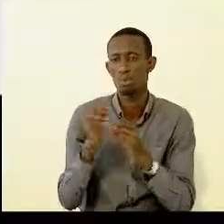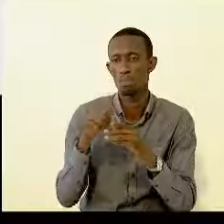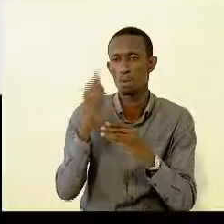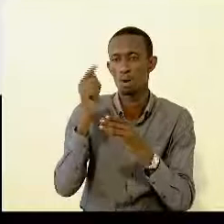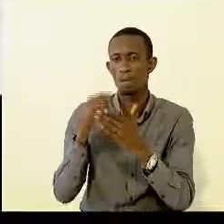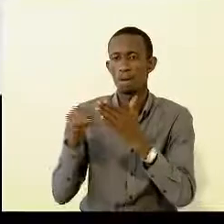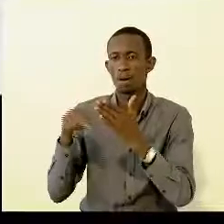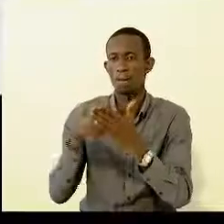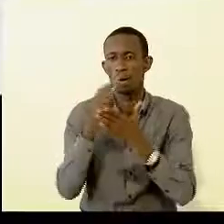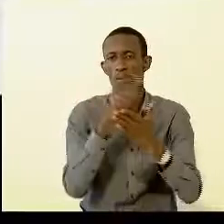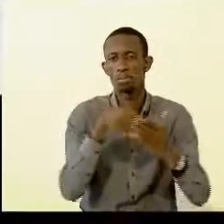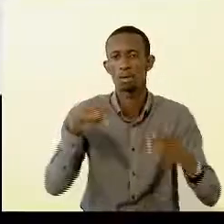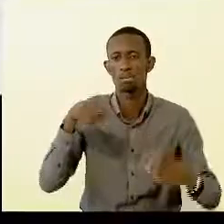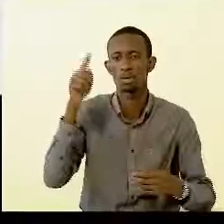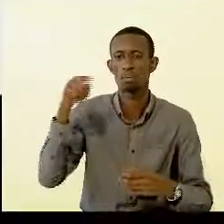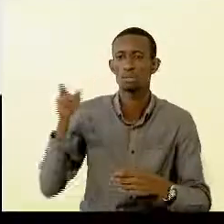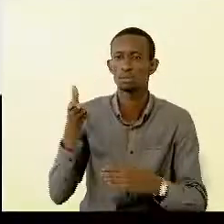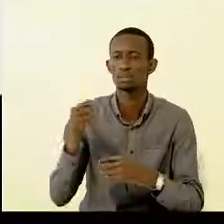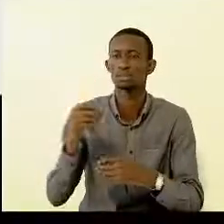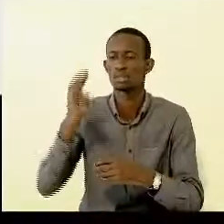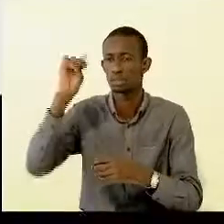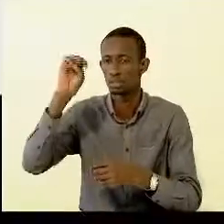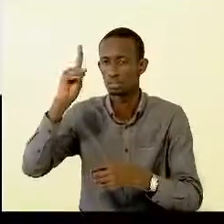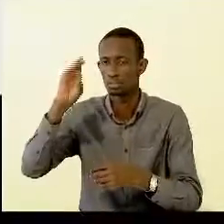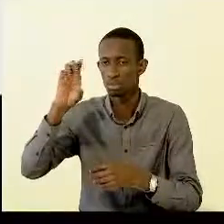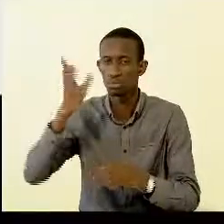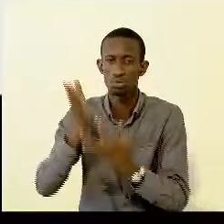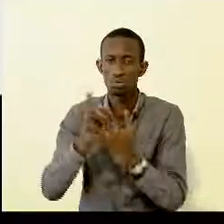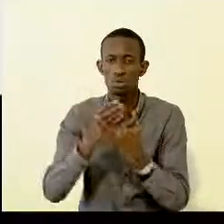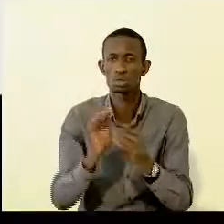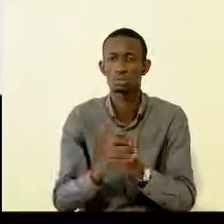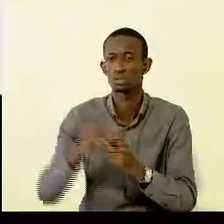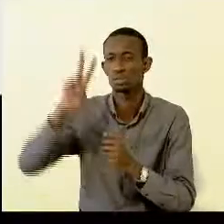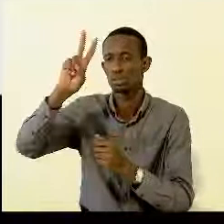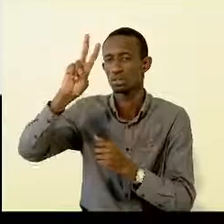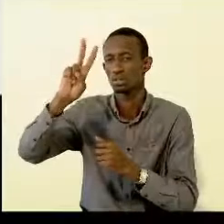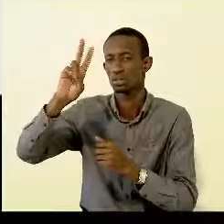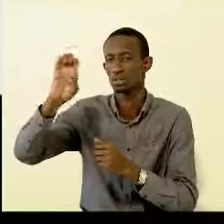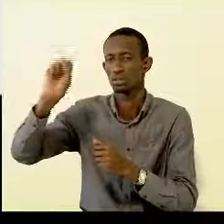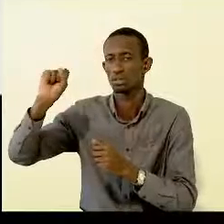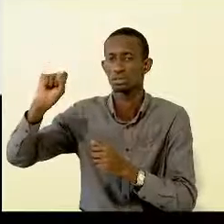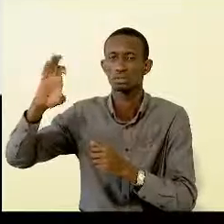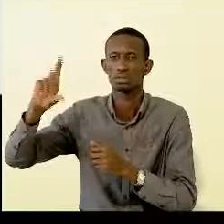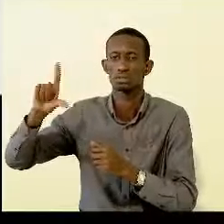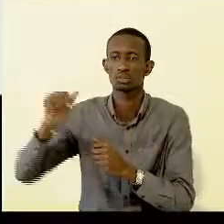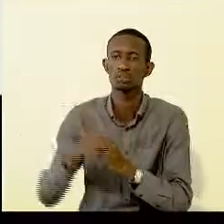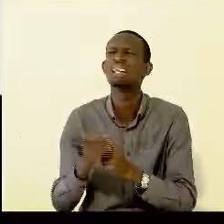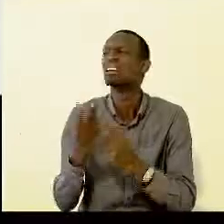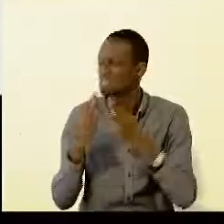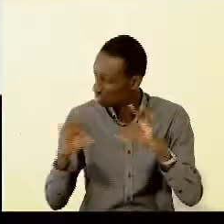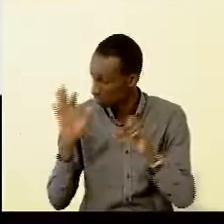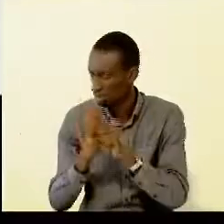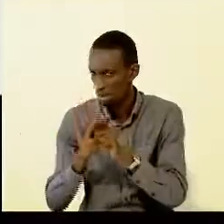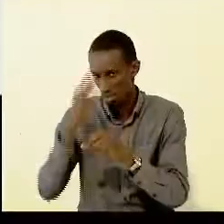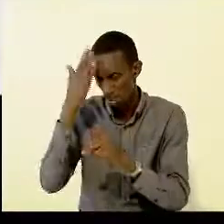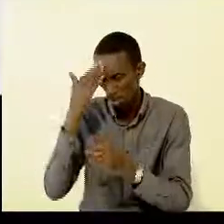middle vessel of the plant, and this is very important because it transports water and